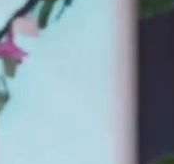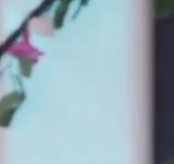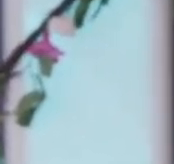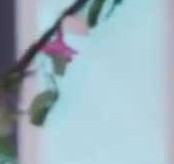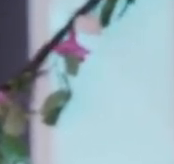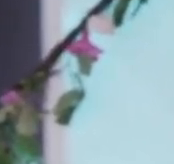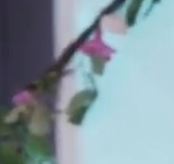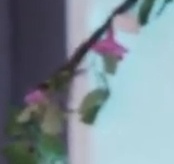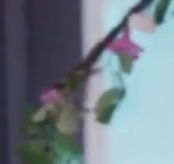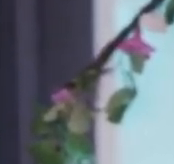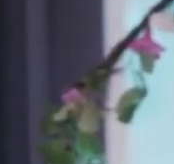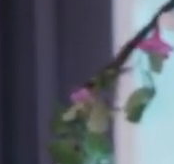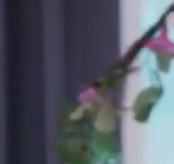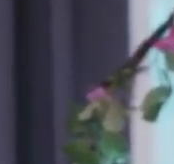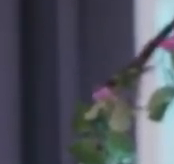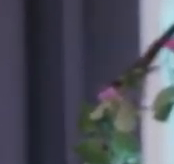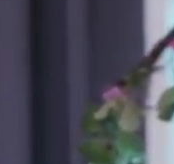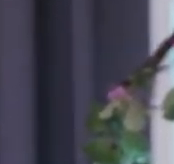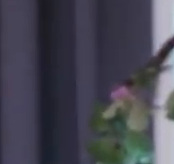God tells Philip